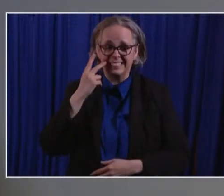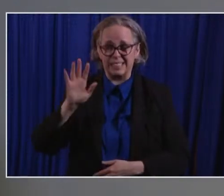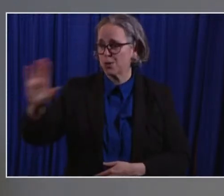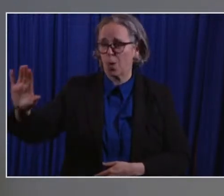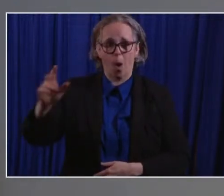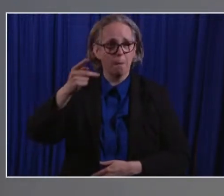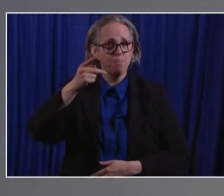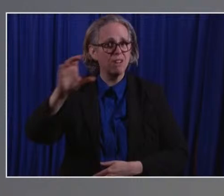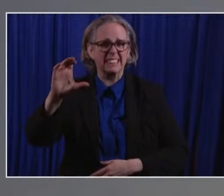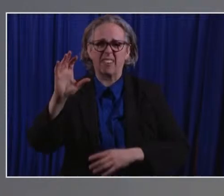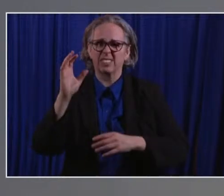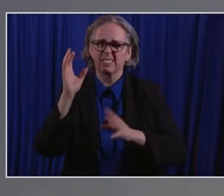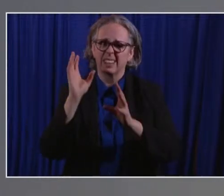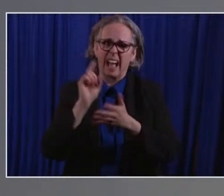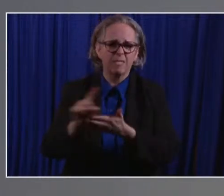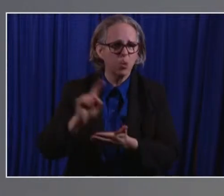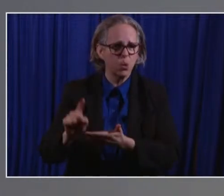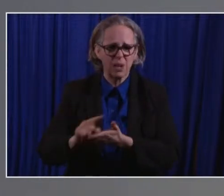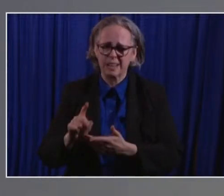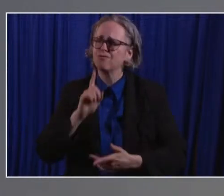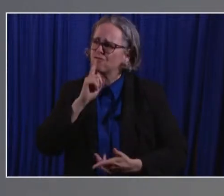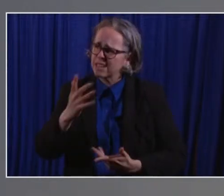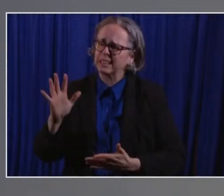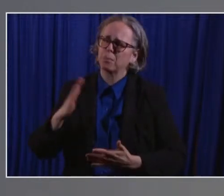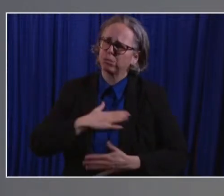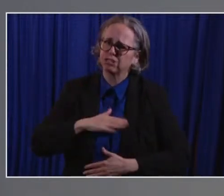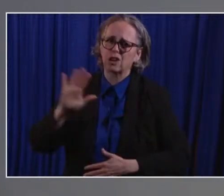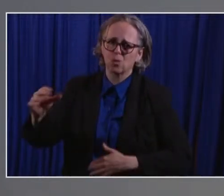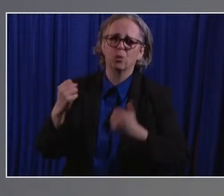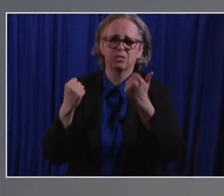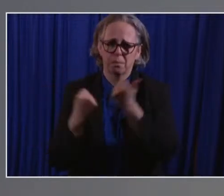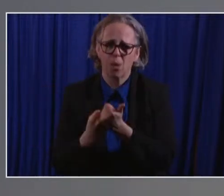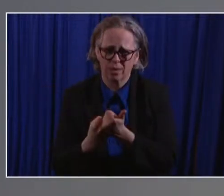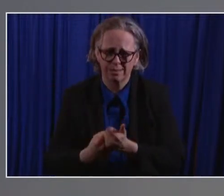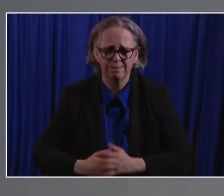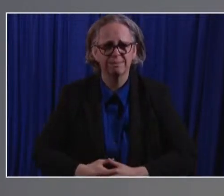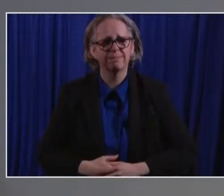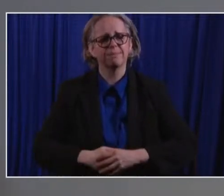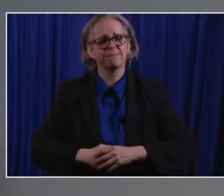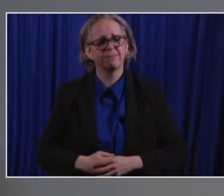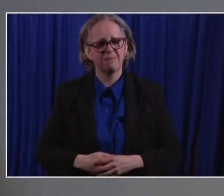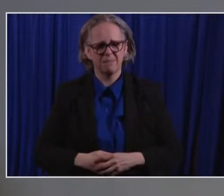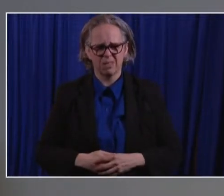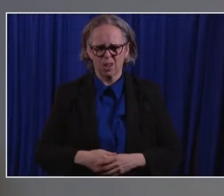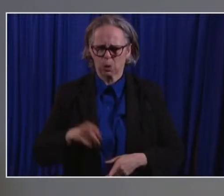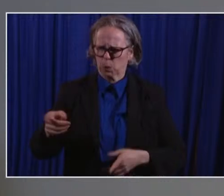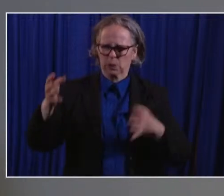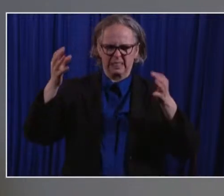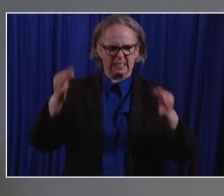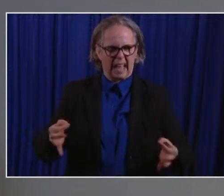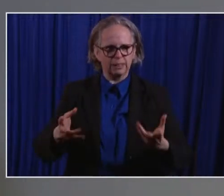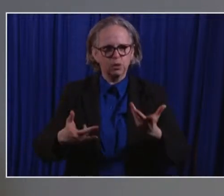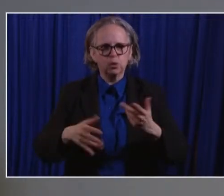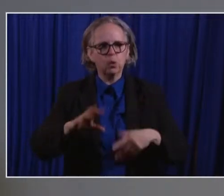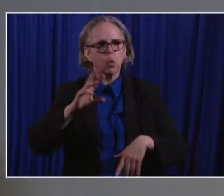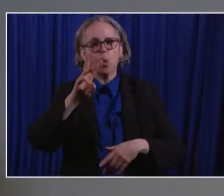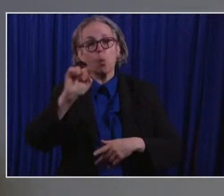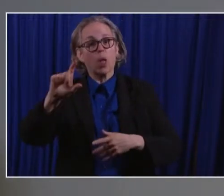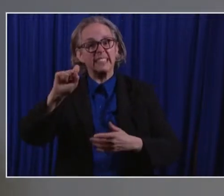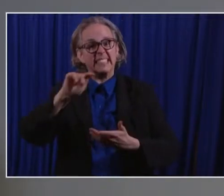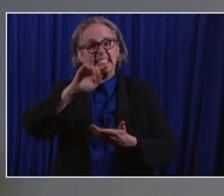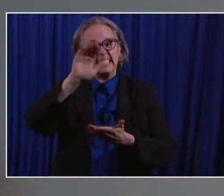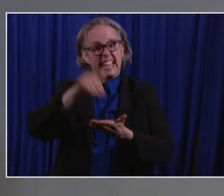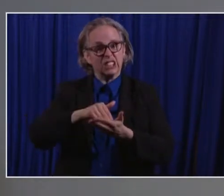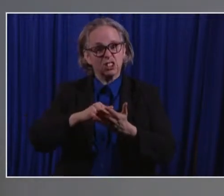appreciated. We appreciate your support also for extending this mass vaccination site here in Greater Cleveland for our community,